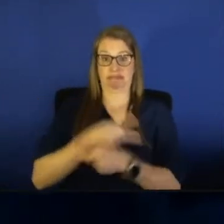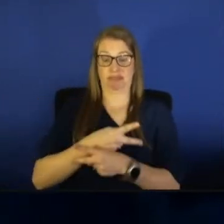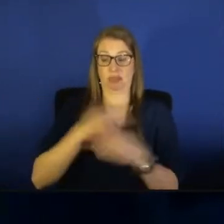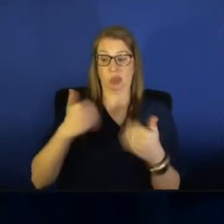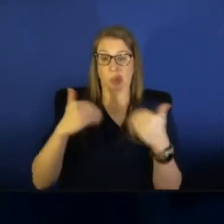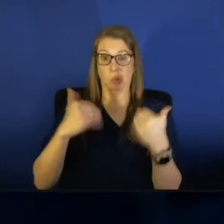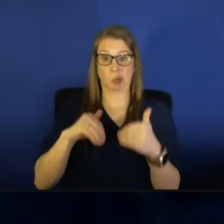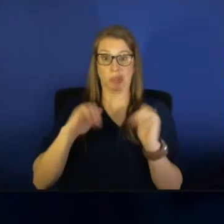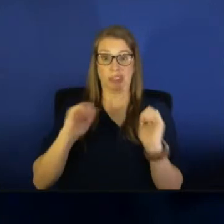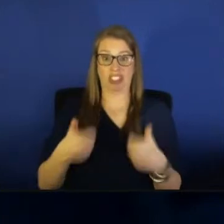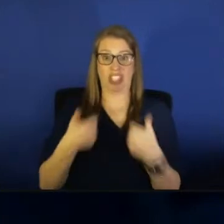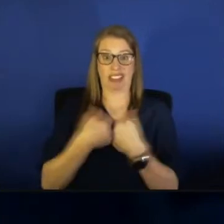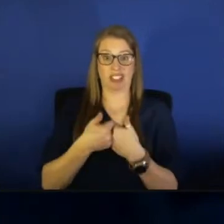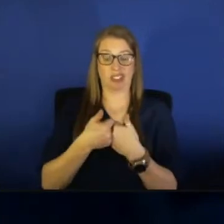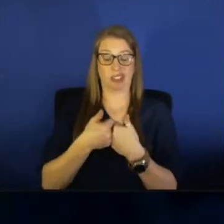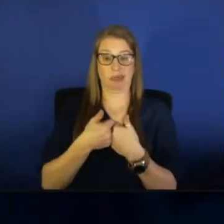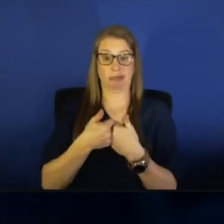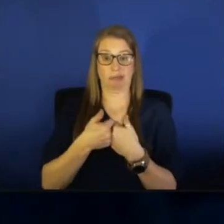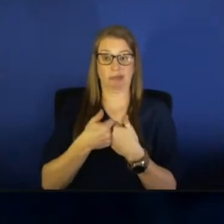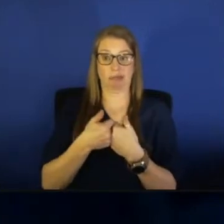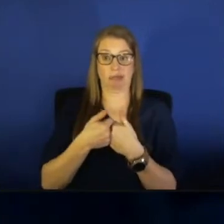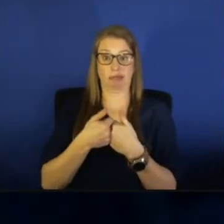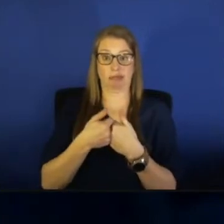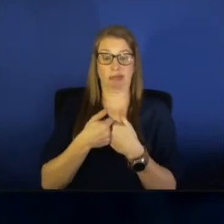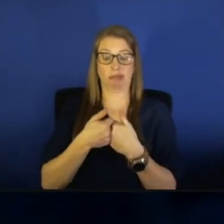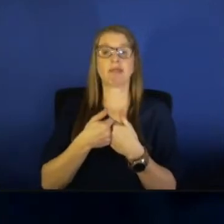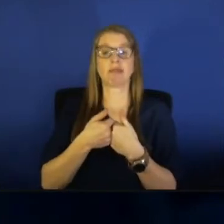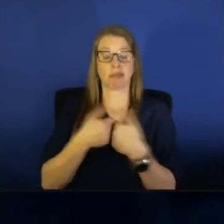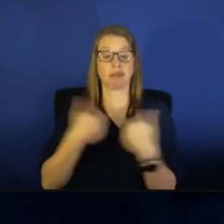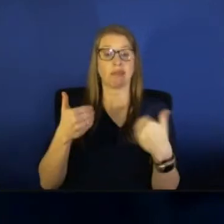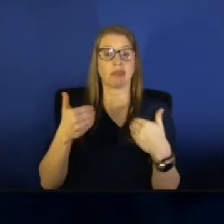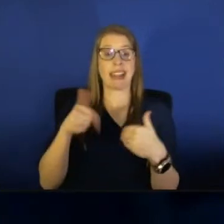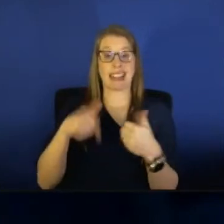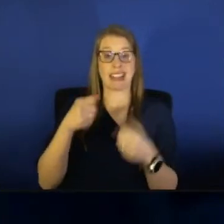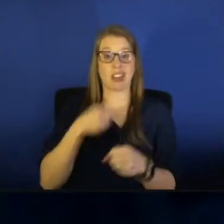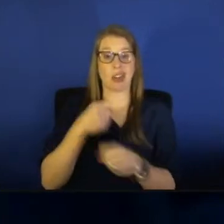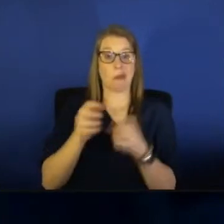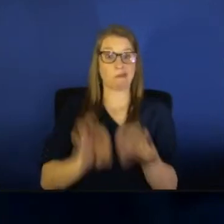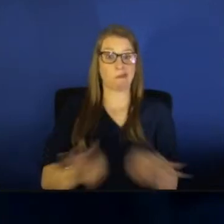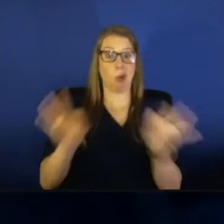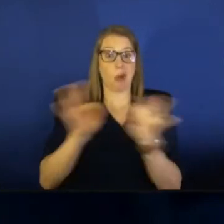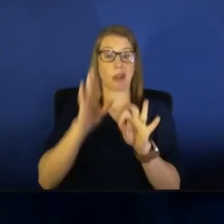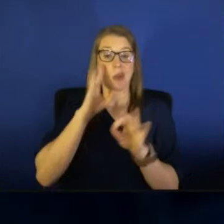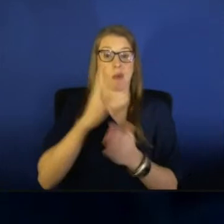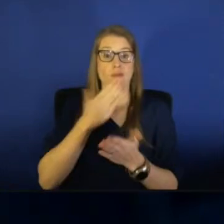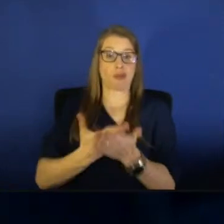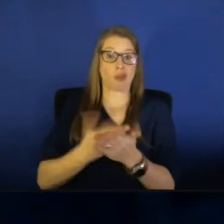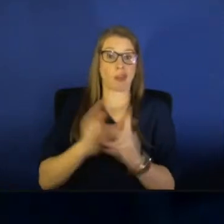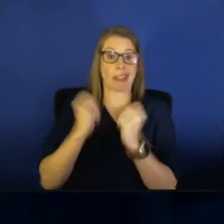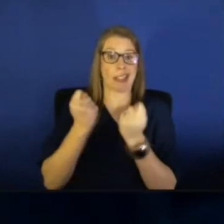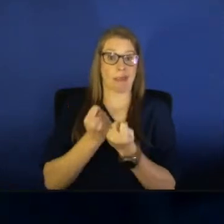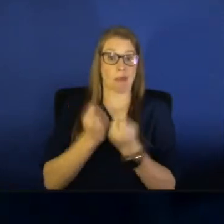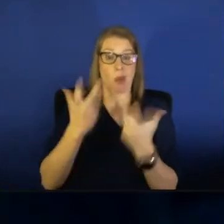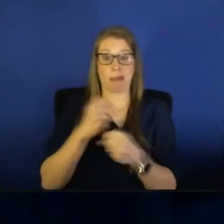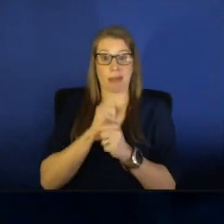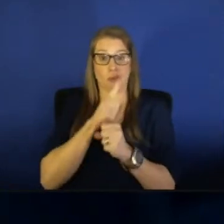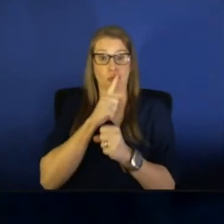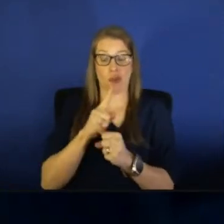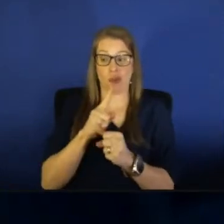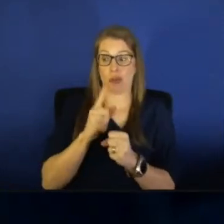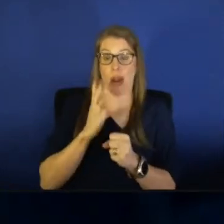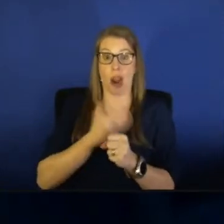We knew this was an important part of the year. We knew this was a good team, and we want to make sure that we were doing our best